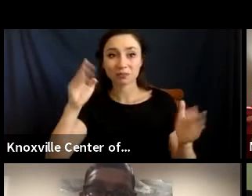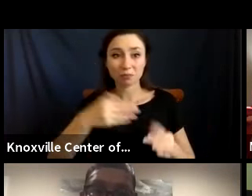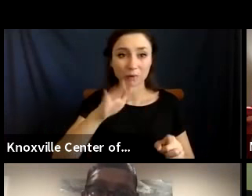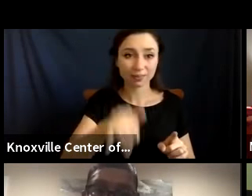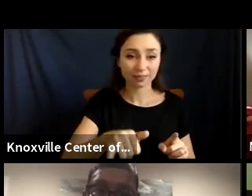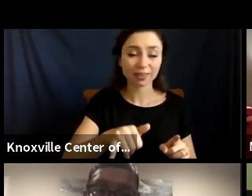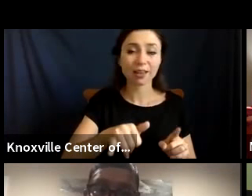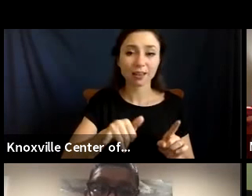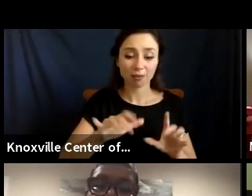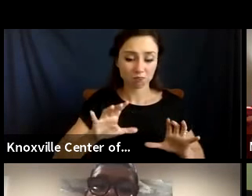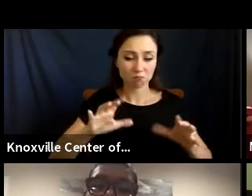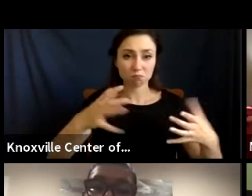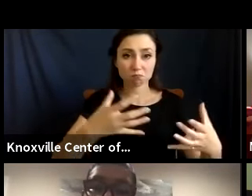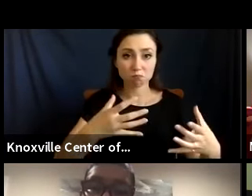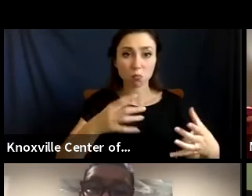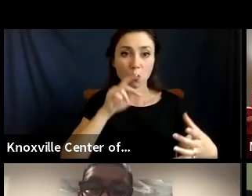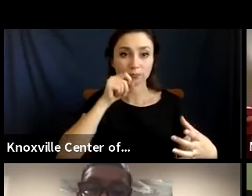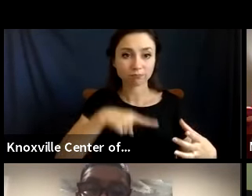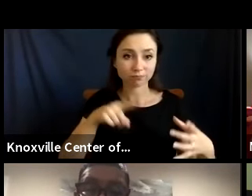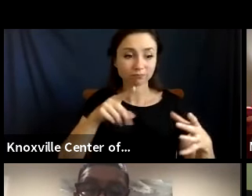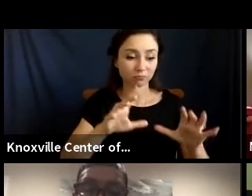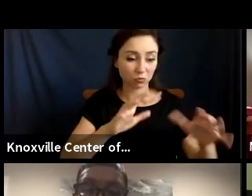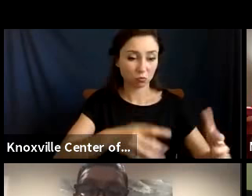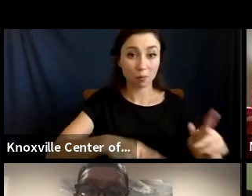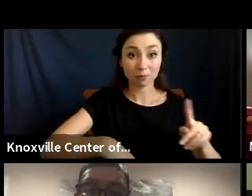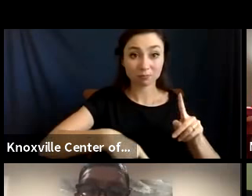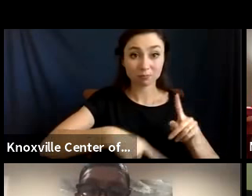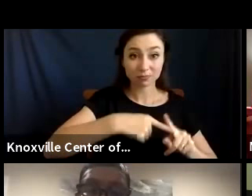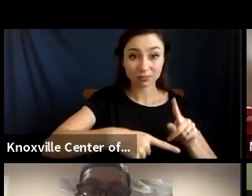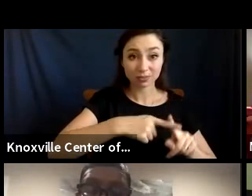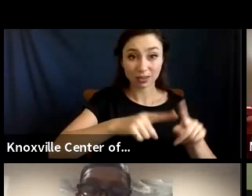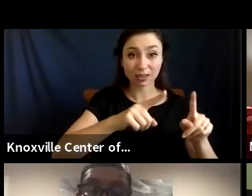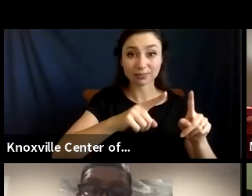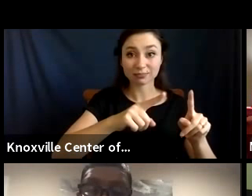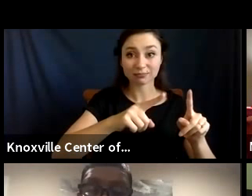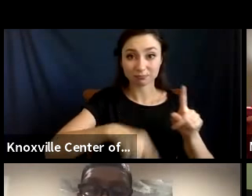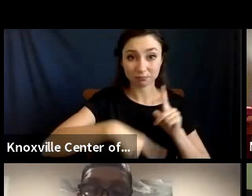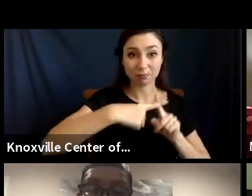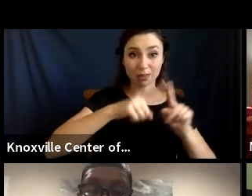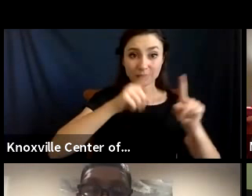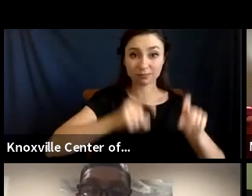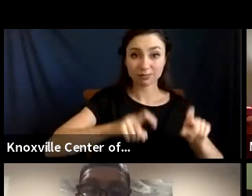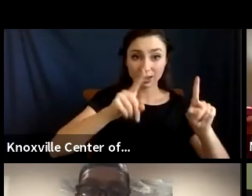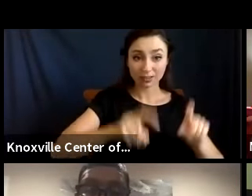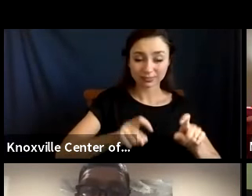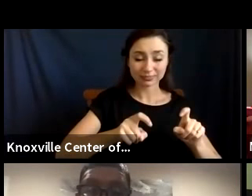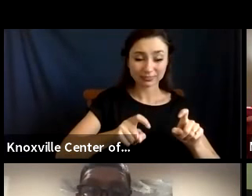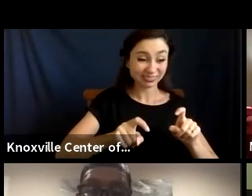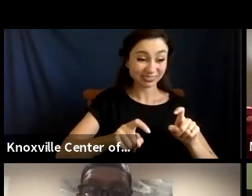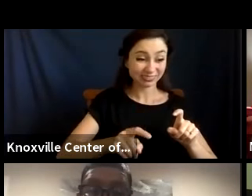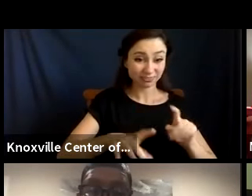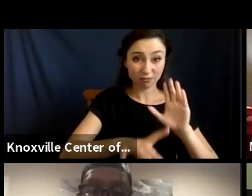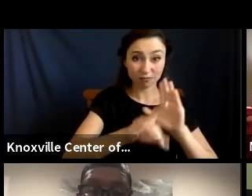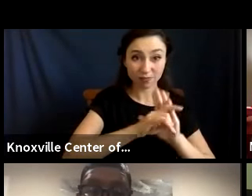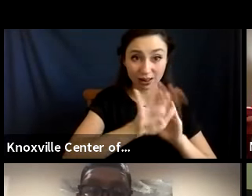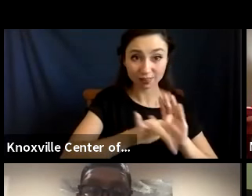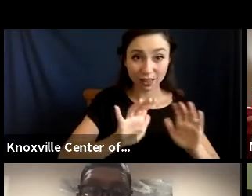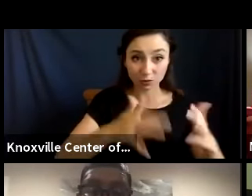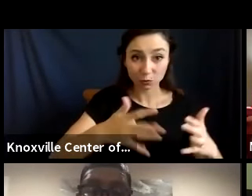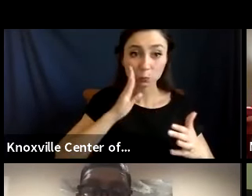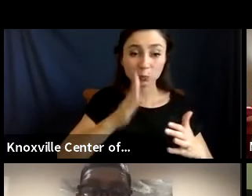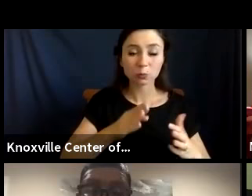get those pooled saliva groups that tested positive, and then perform PCR testing on them. So that was the way that